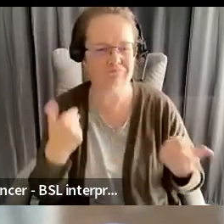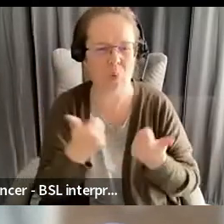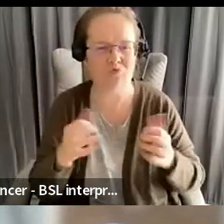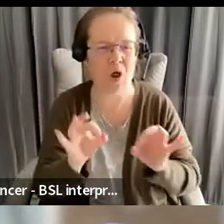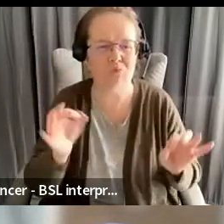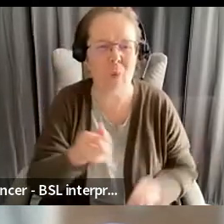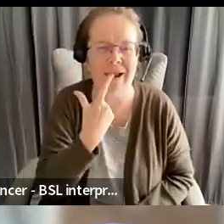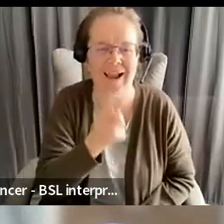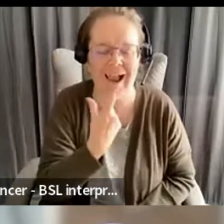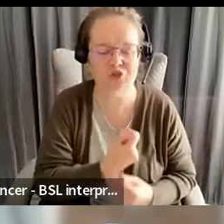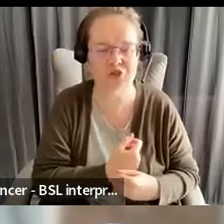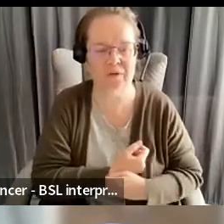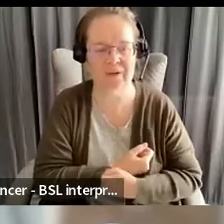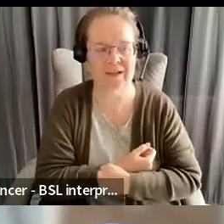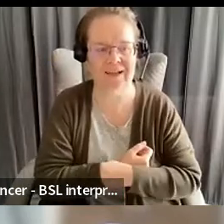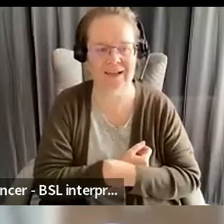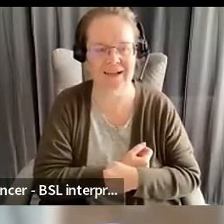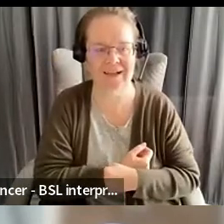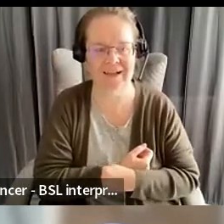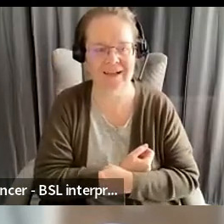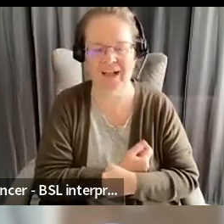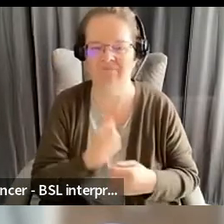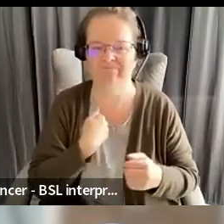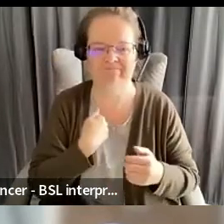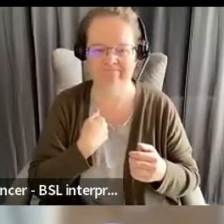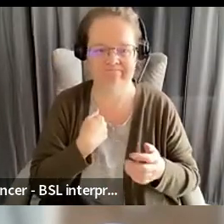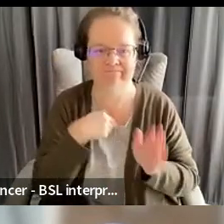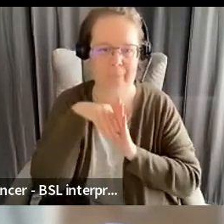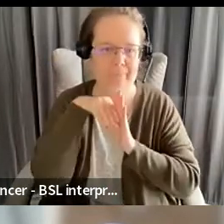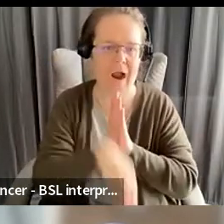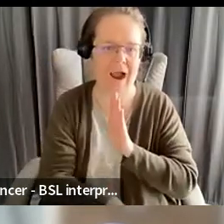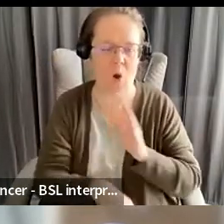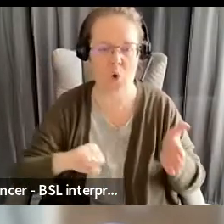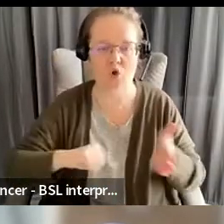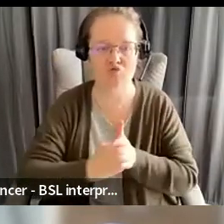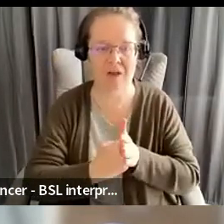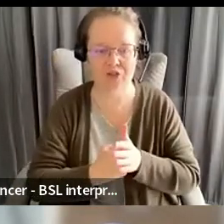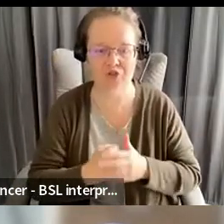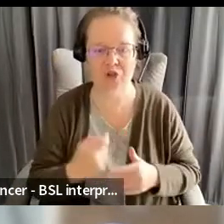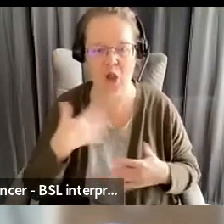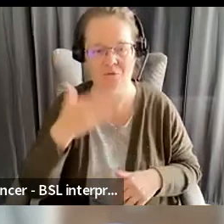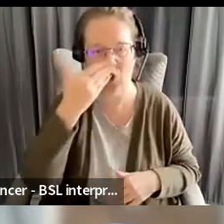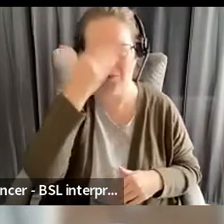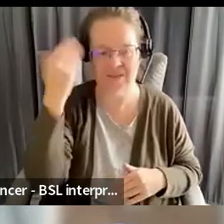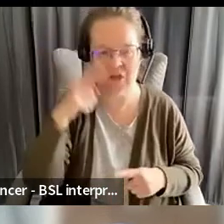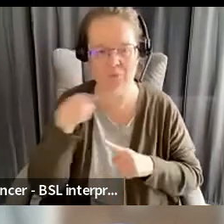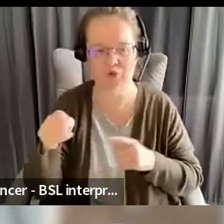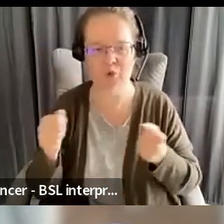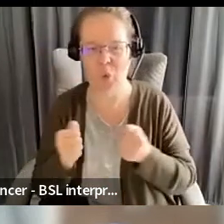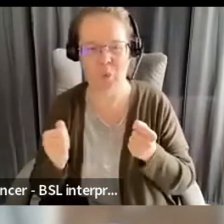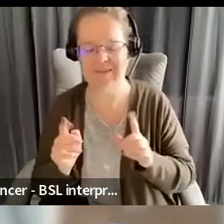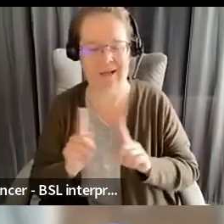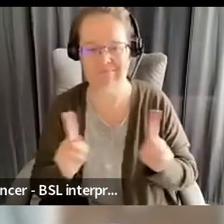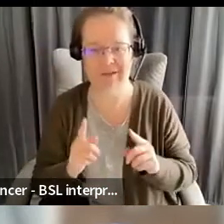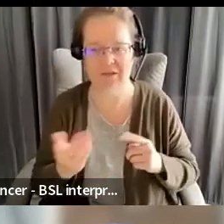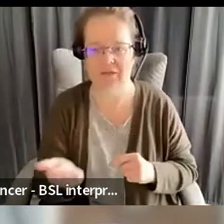And I just had a bit of a crash, really. Going from summer to winter with the lack of light, maybe, and coming